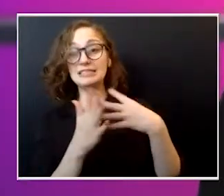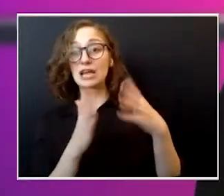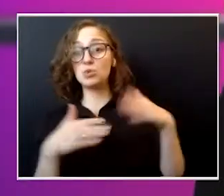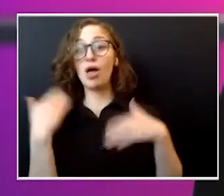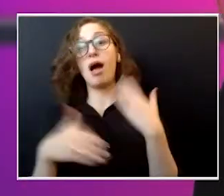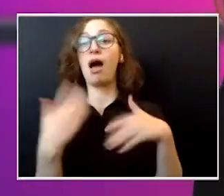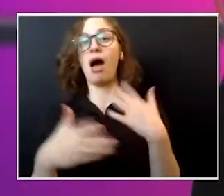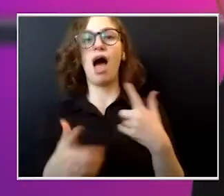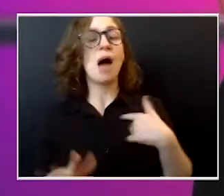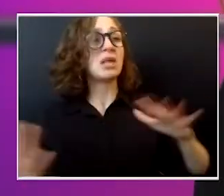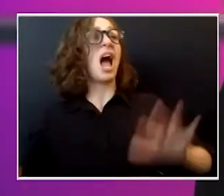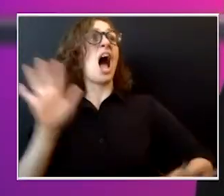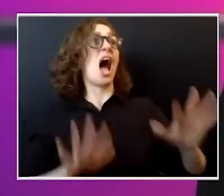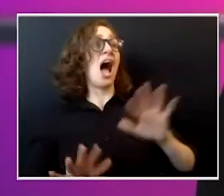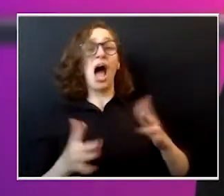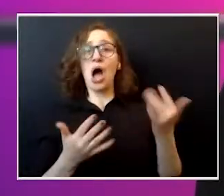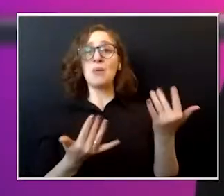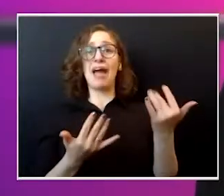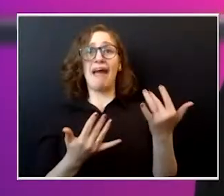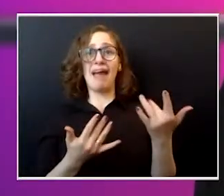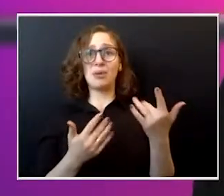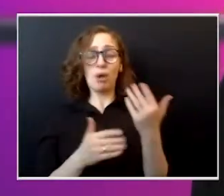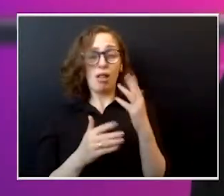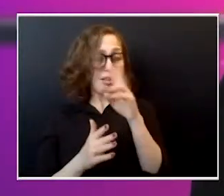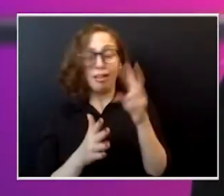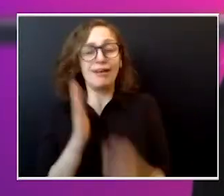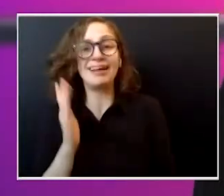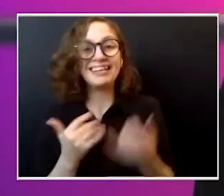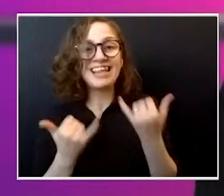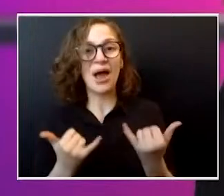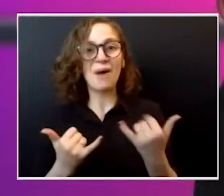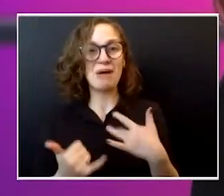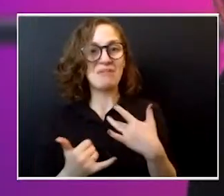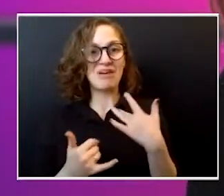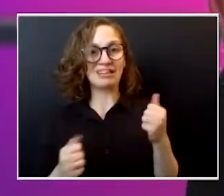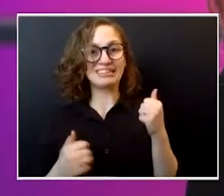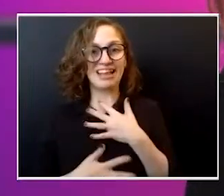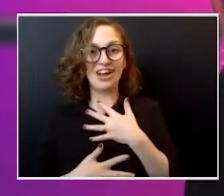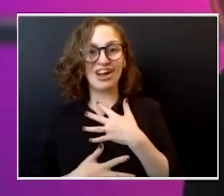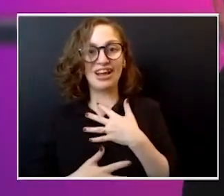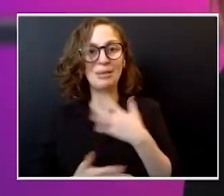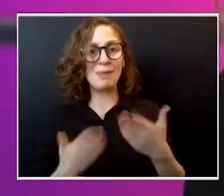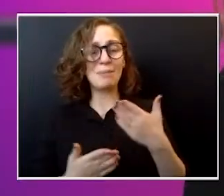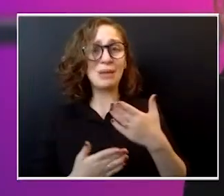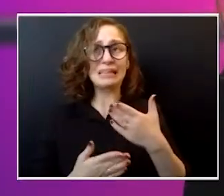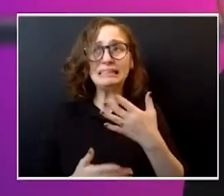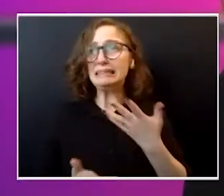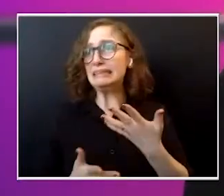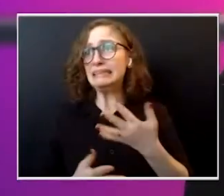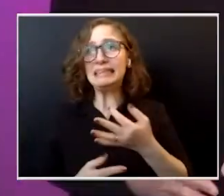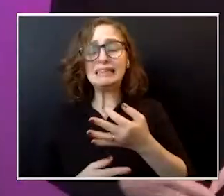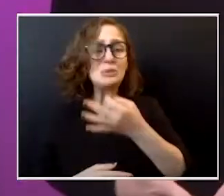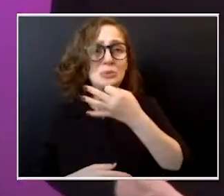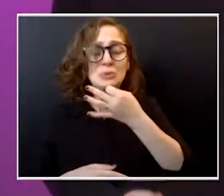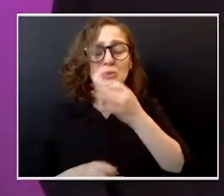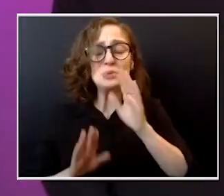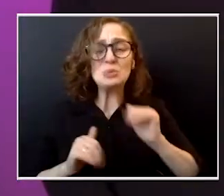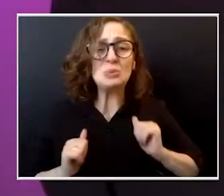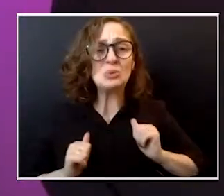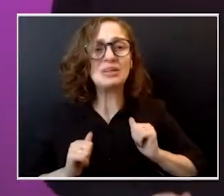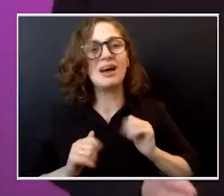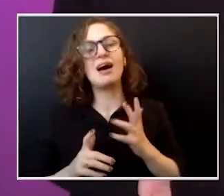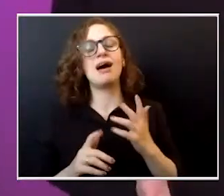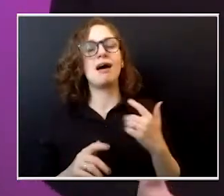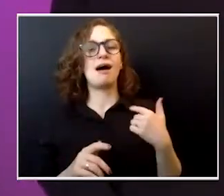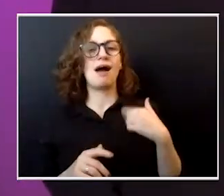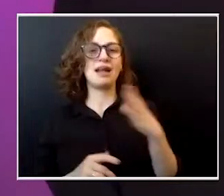really doing this now? And it kind of felt like a little bit scary. I was like, oh no, maybe it's too soon, or maybe like, I just didn't think the time would ever like really come.